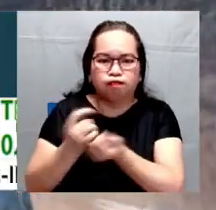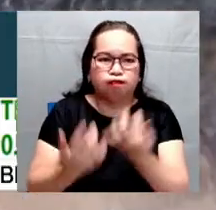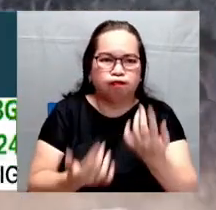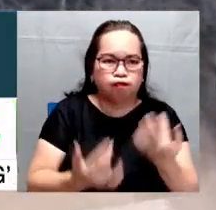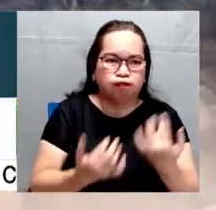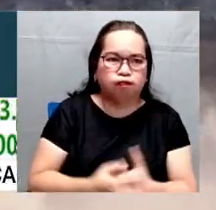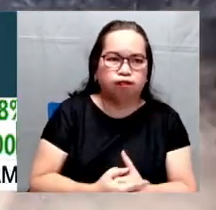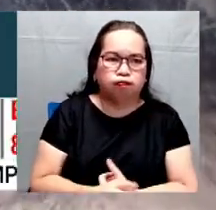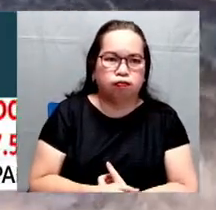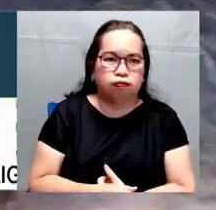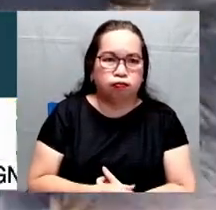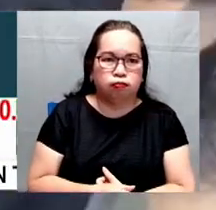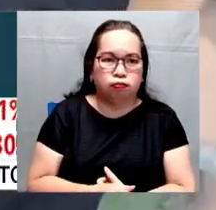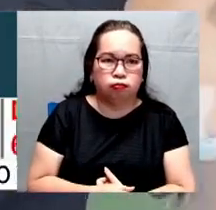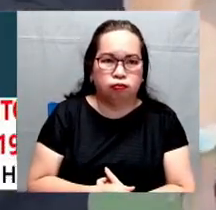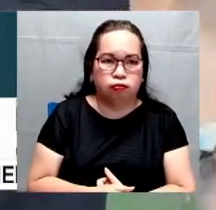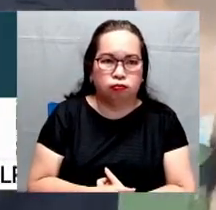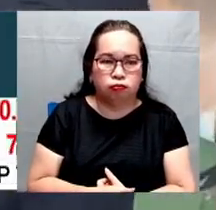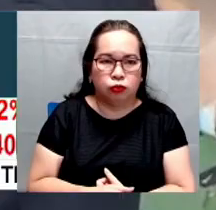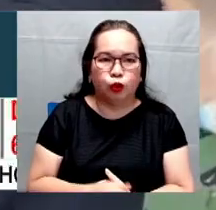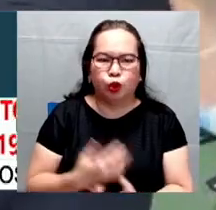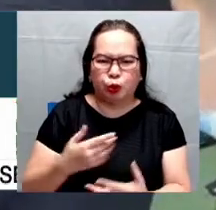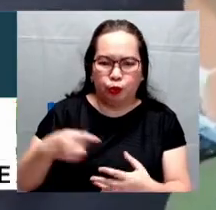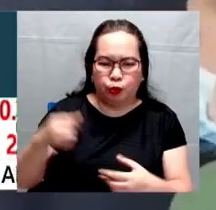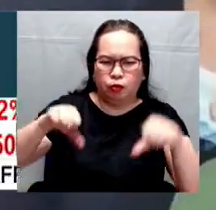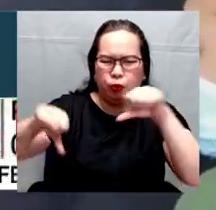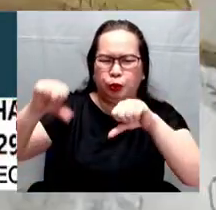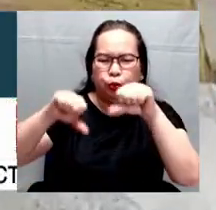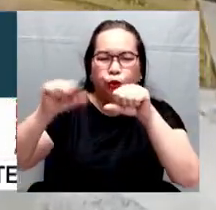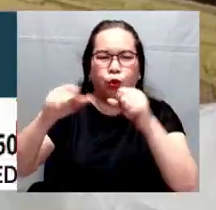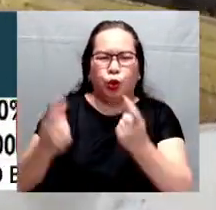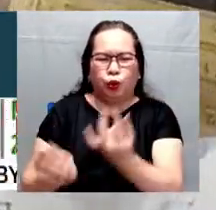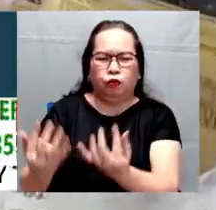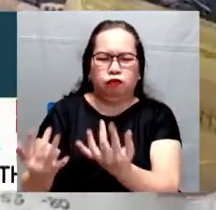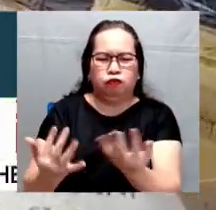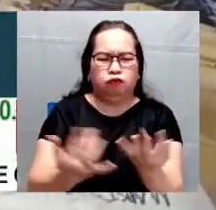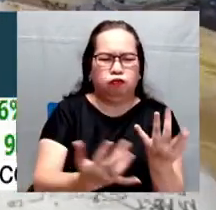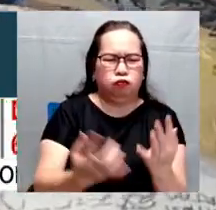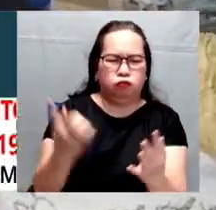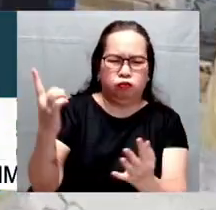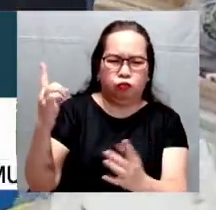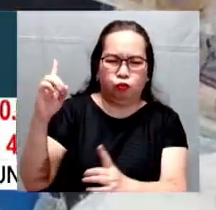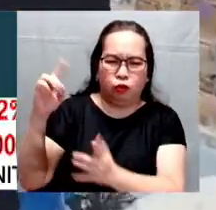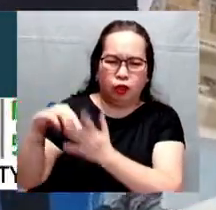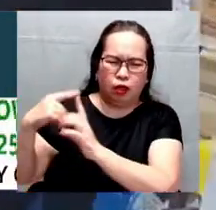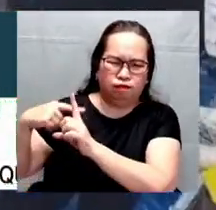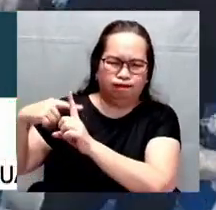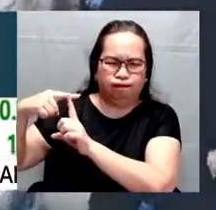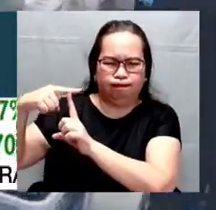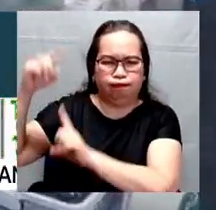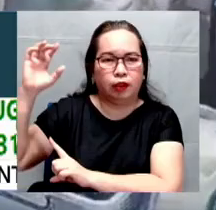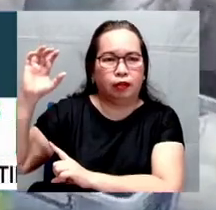by heat of about 1,000 degrees centigrade, here at the Facility of Integrated Waste Management in Fasim Marques Town.